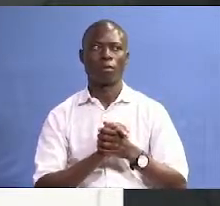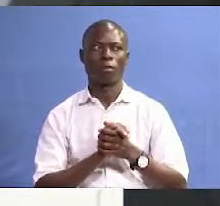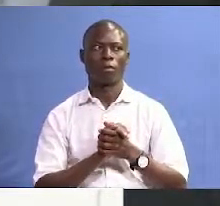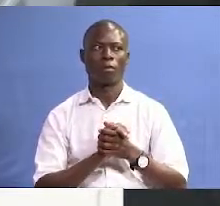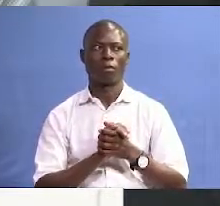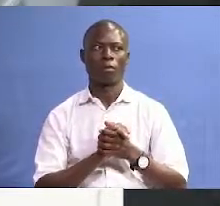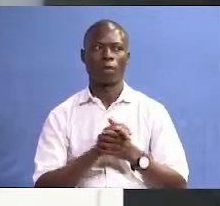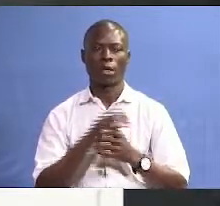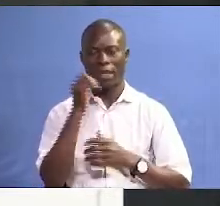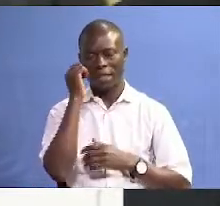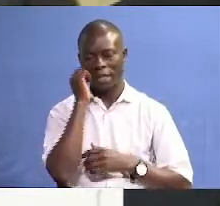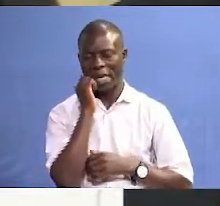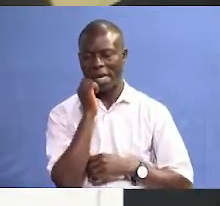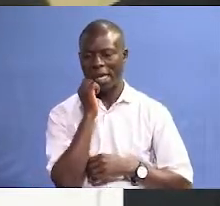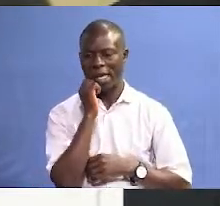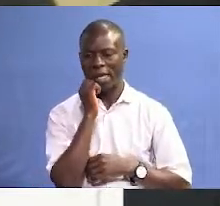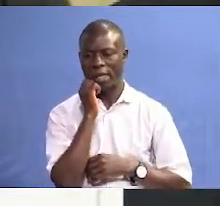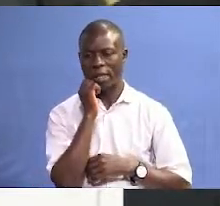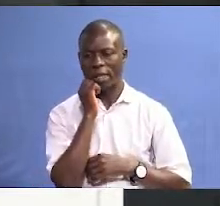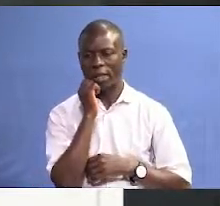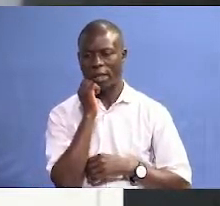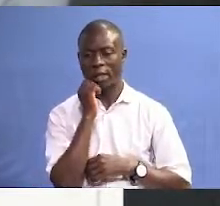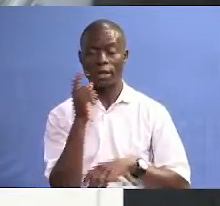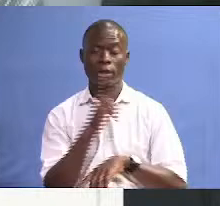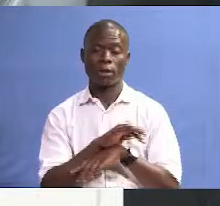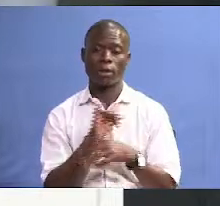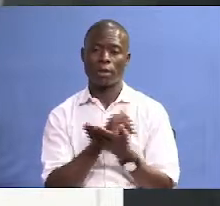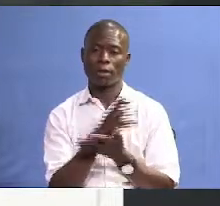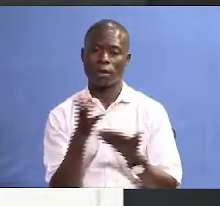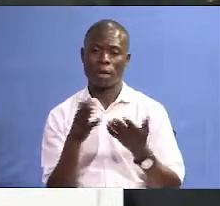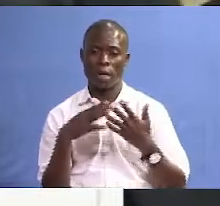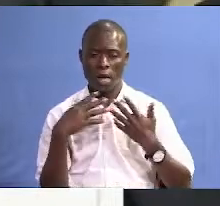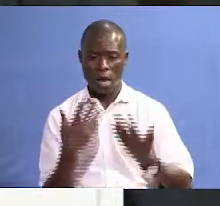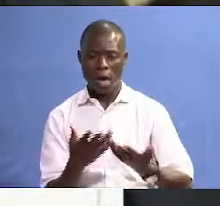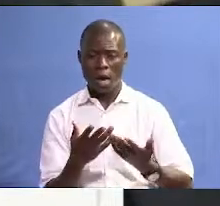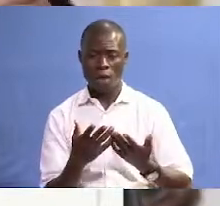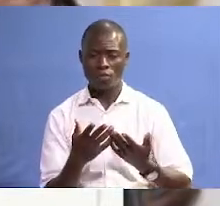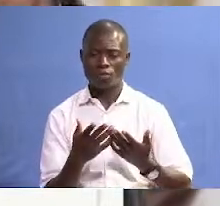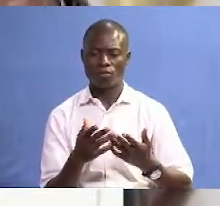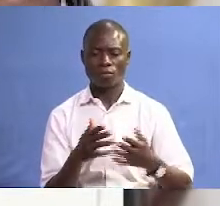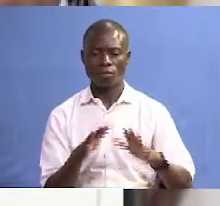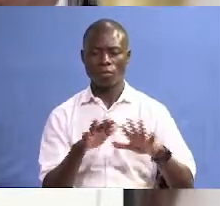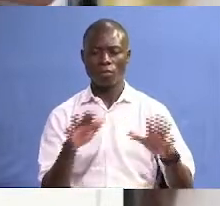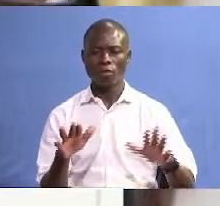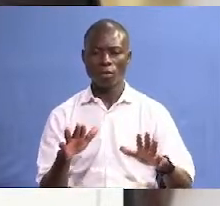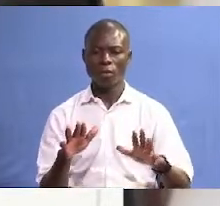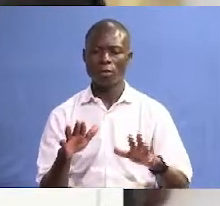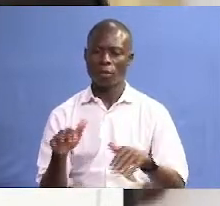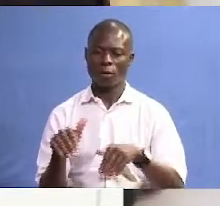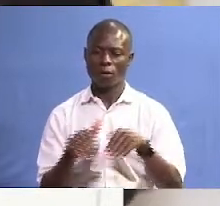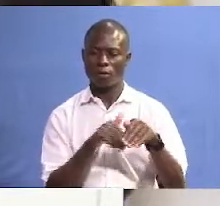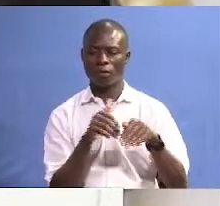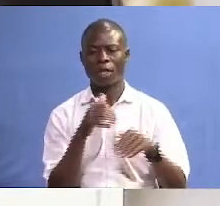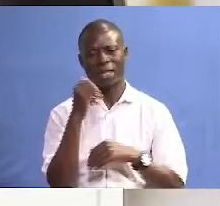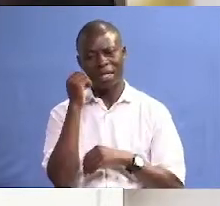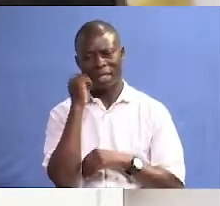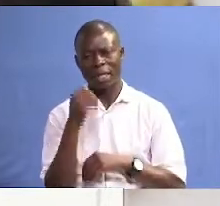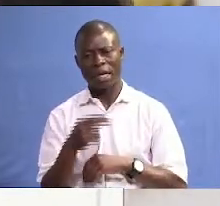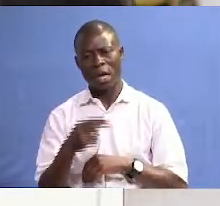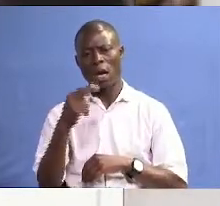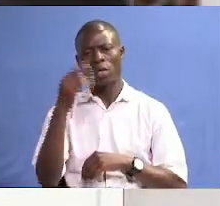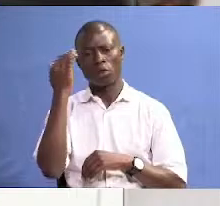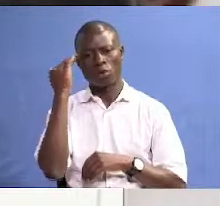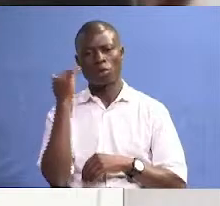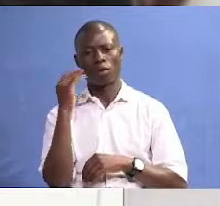day, and a big setback to the bar and the bench. Following the sudden demise of the High Court of Kenya,